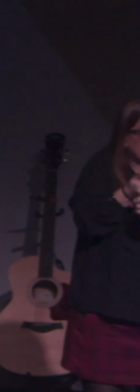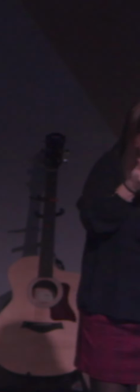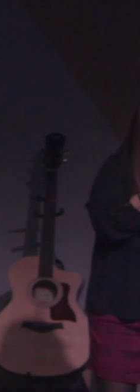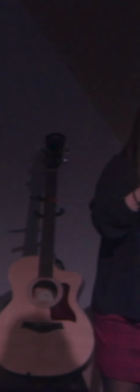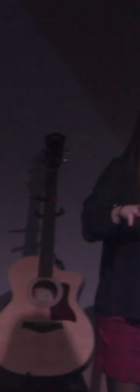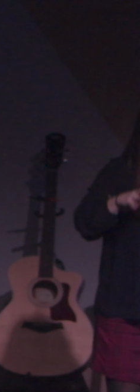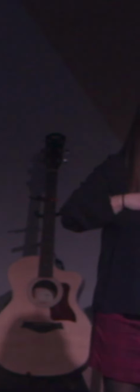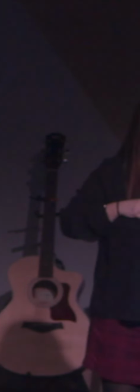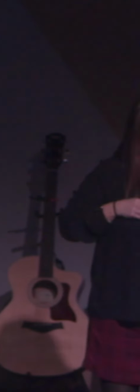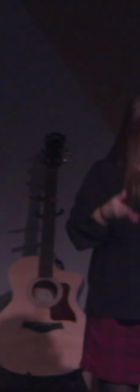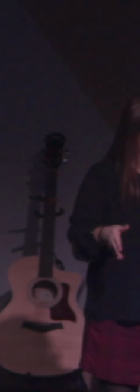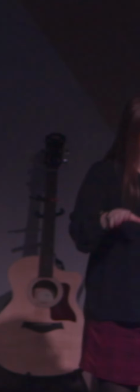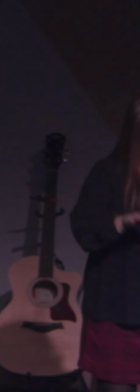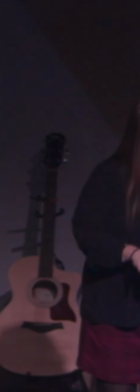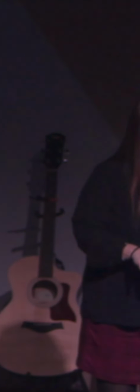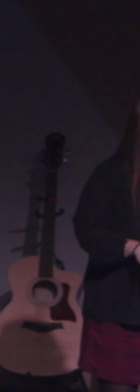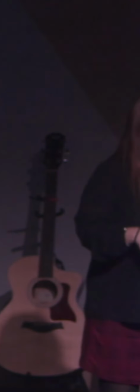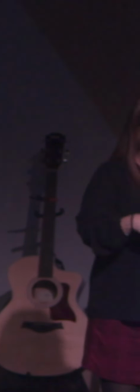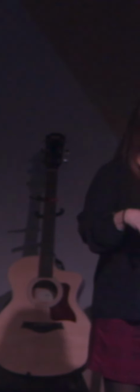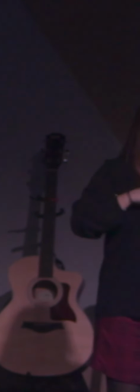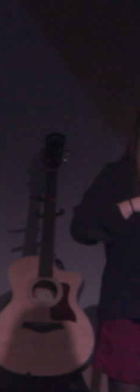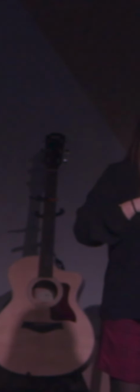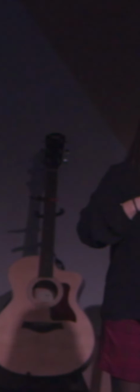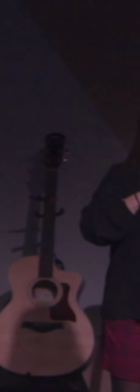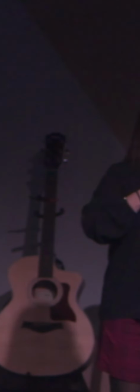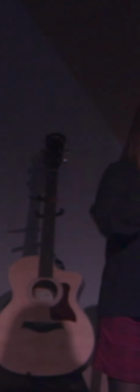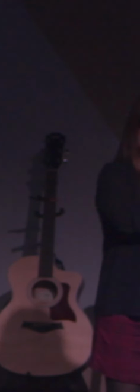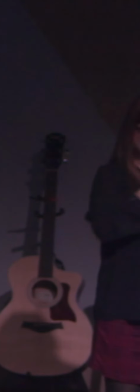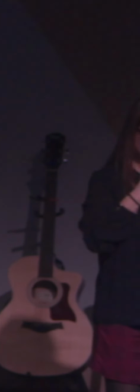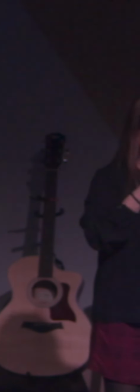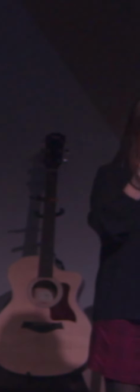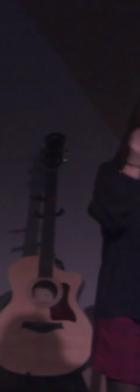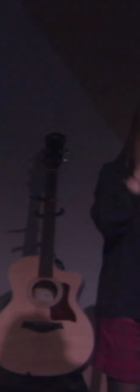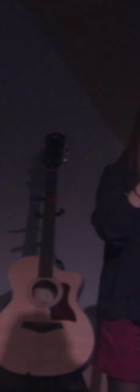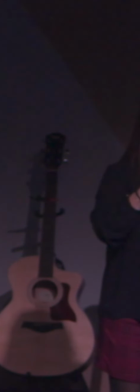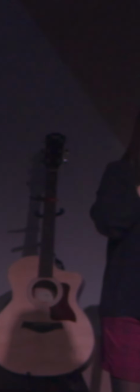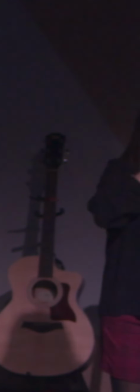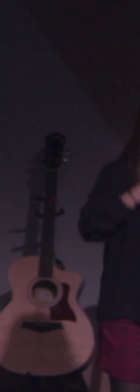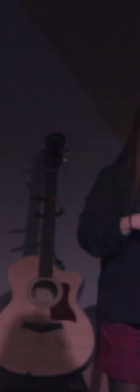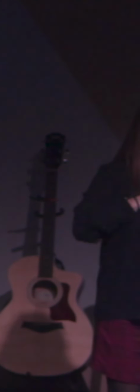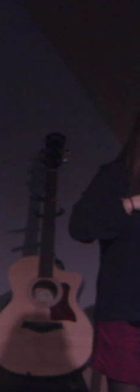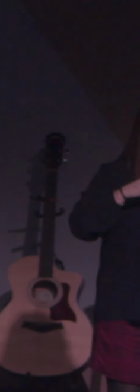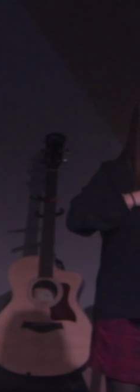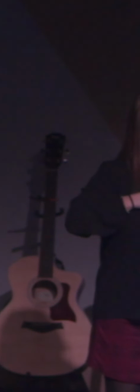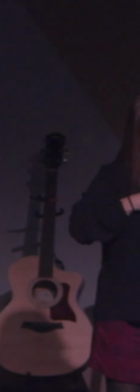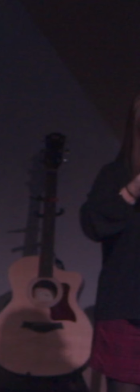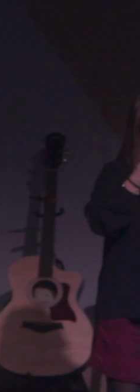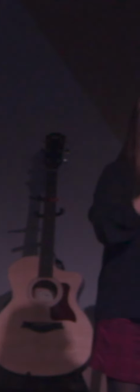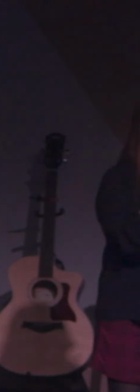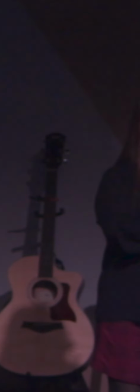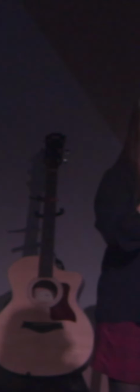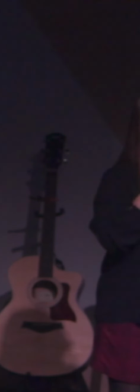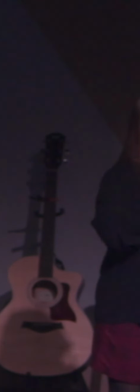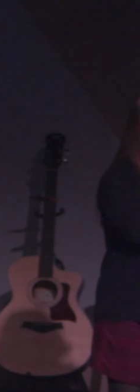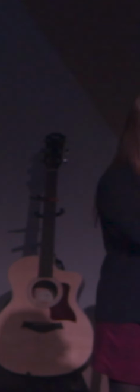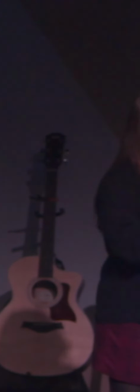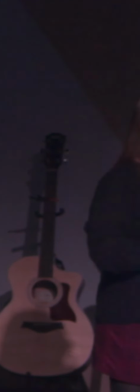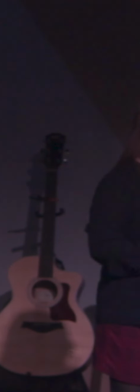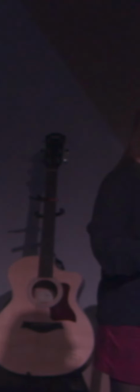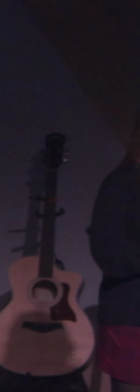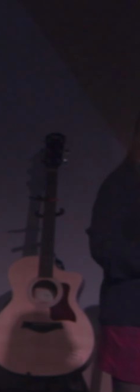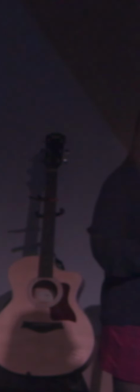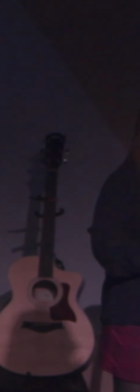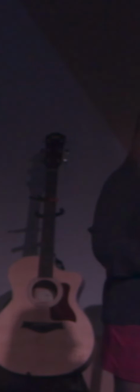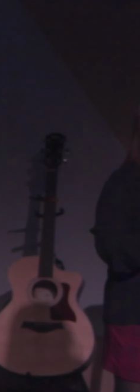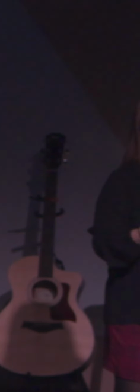to death. He was counted among the rebels. He bore the sins of many and interceded for rebels.